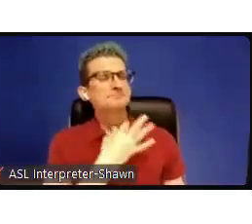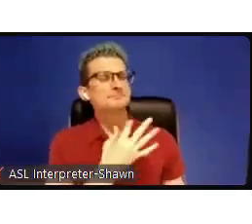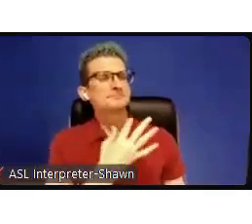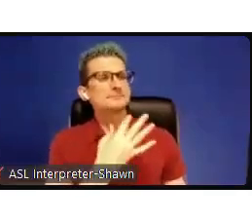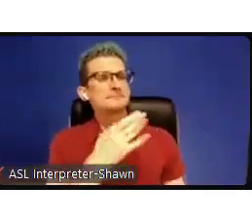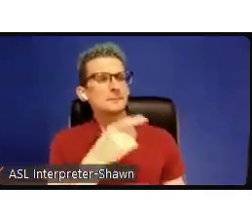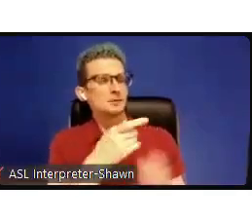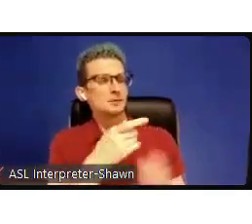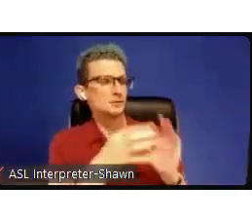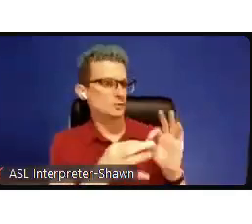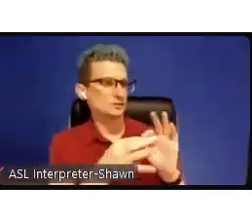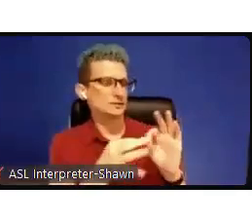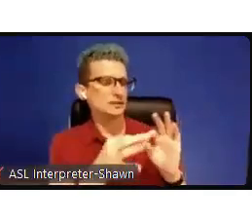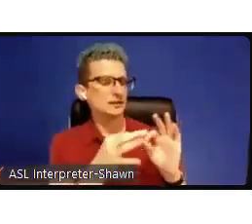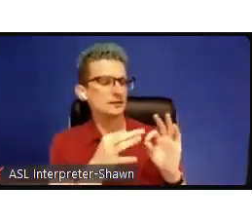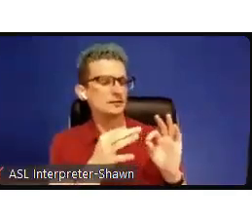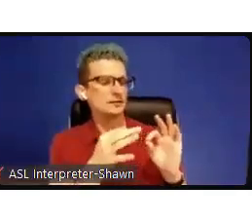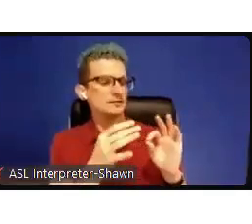had